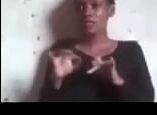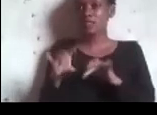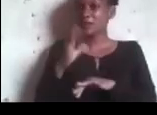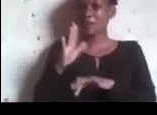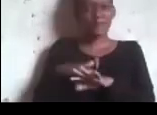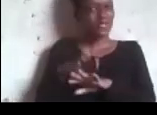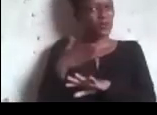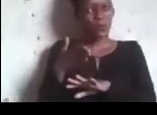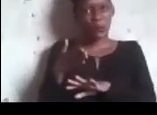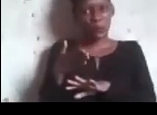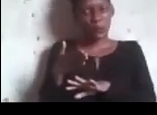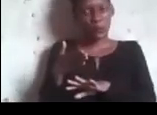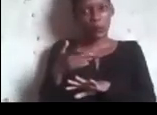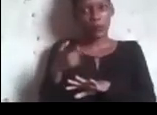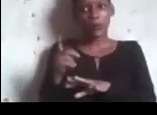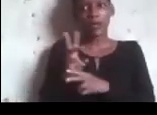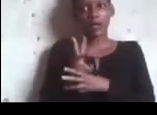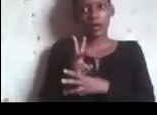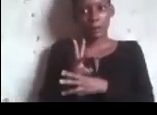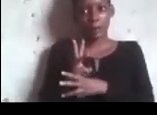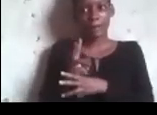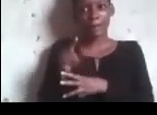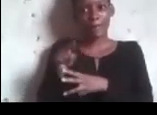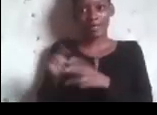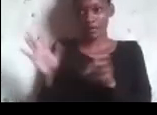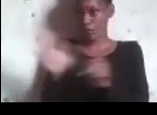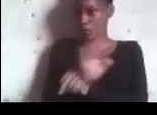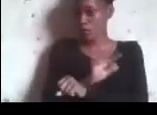mothers. We have full parental